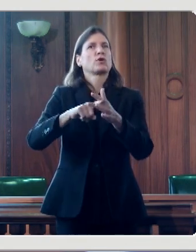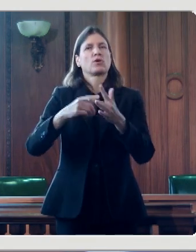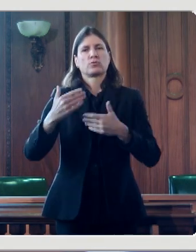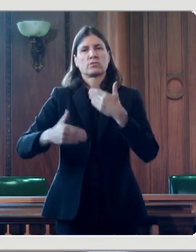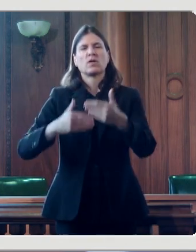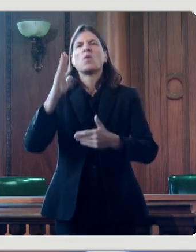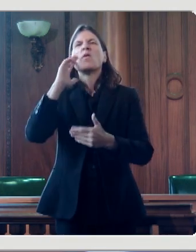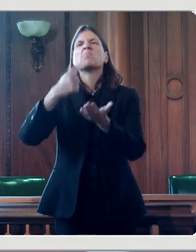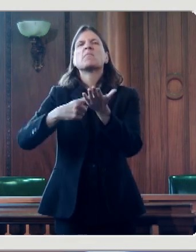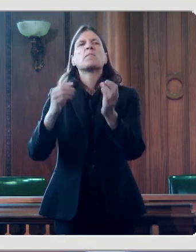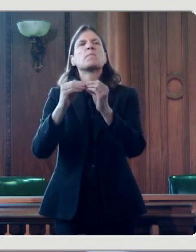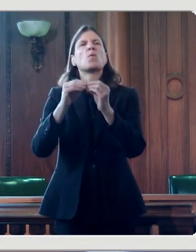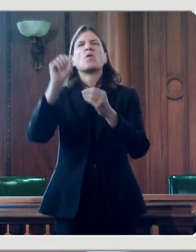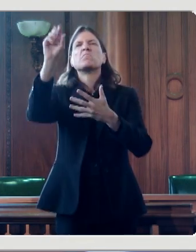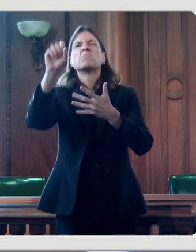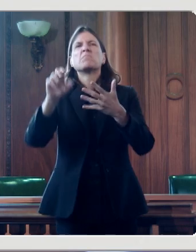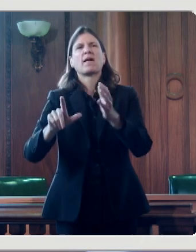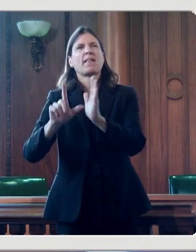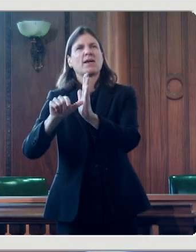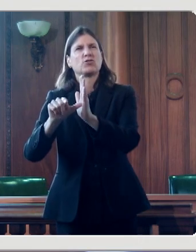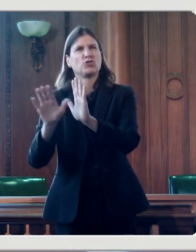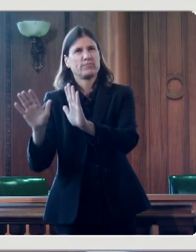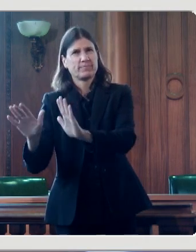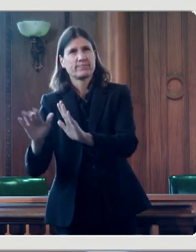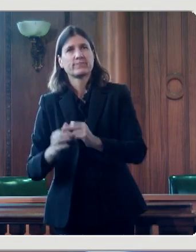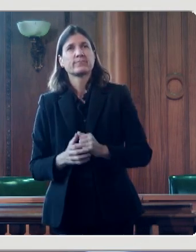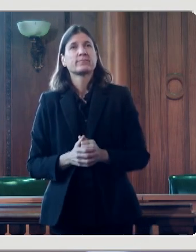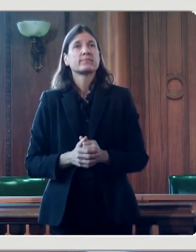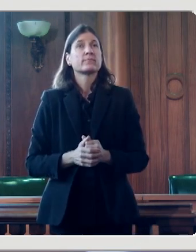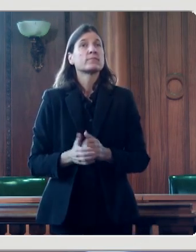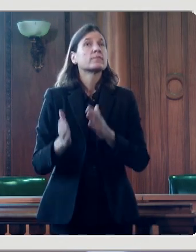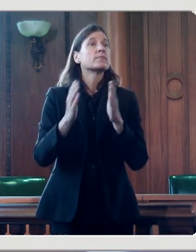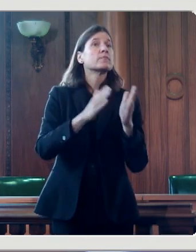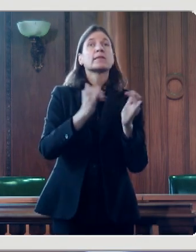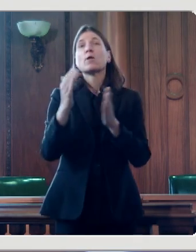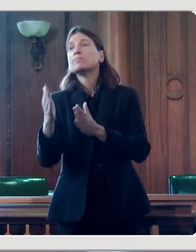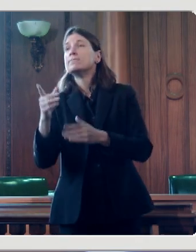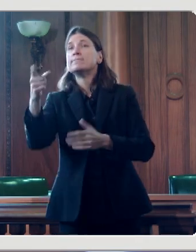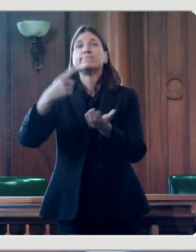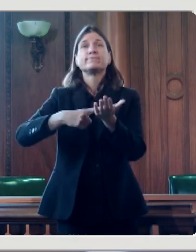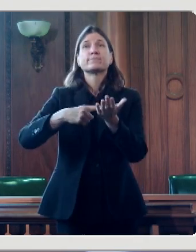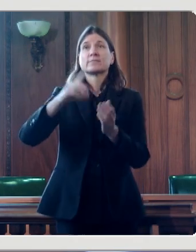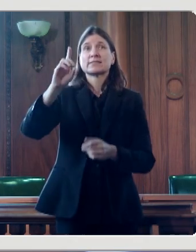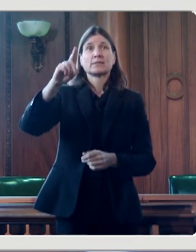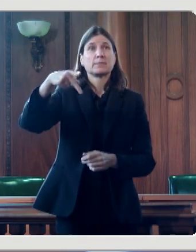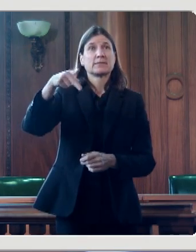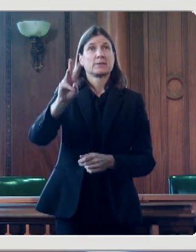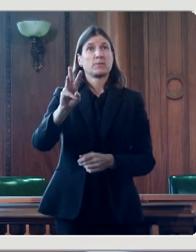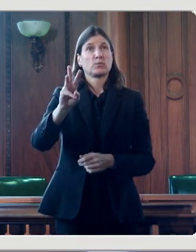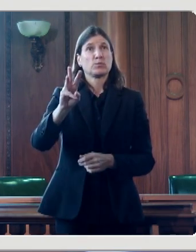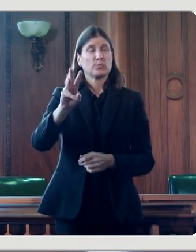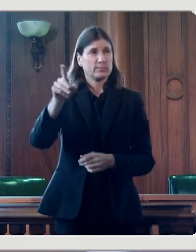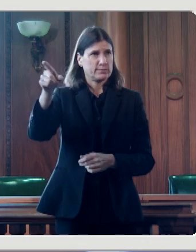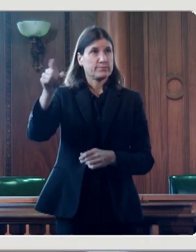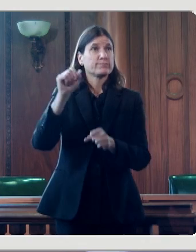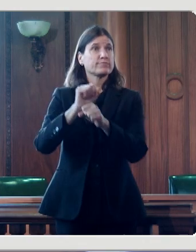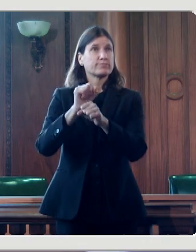tomorrow. They'll really go for a month. You'll have 2 shots to get your Christmas trees picked up. Obviously, those are done on recycling